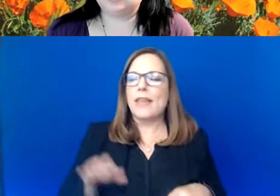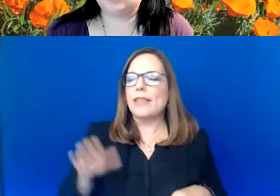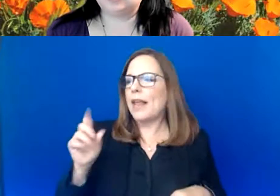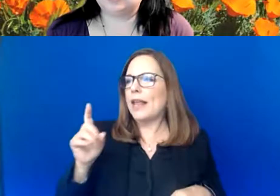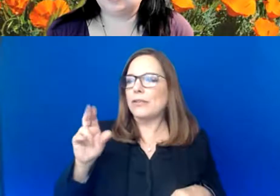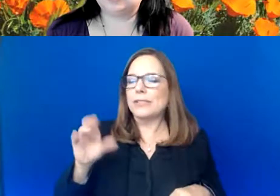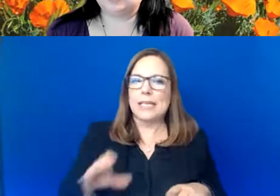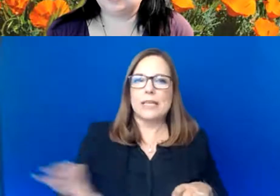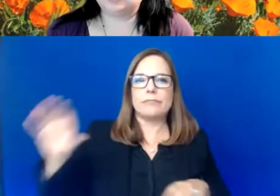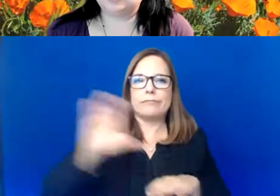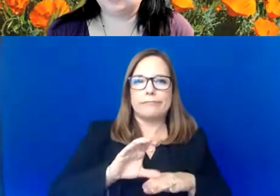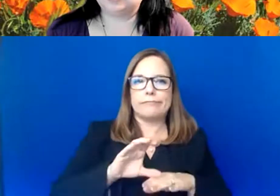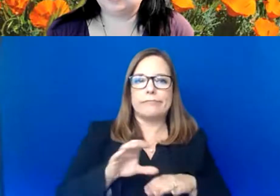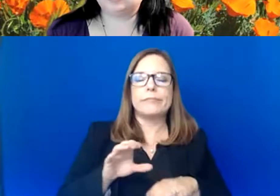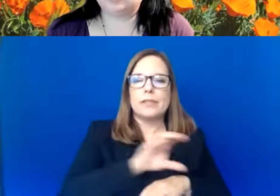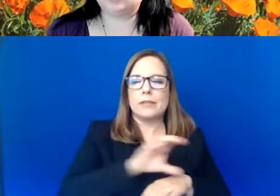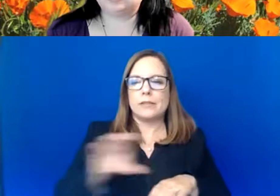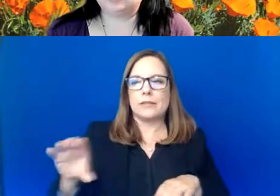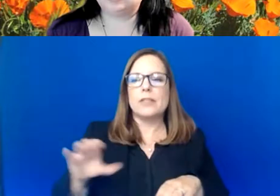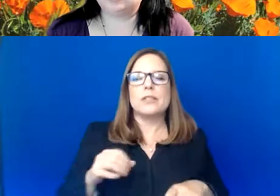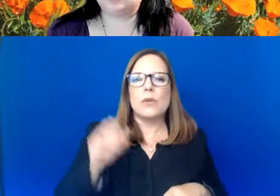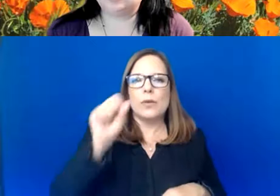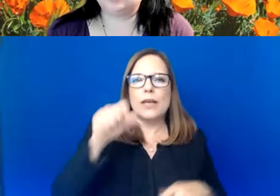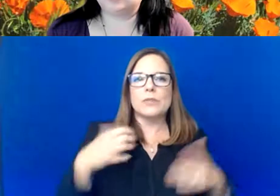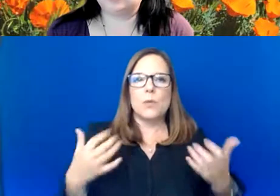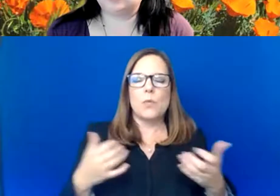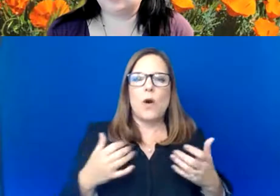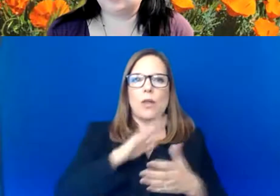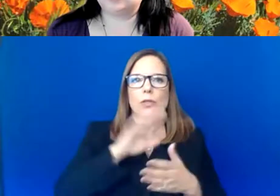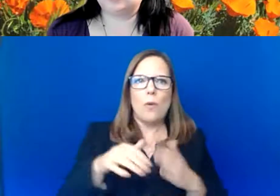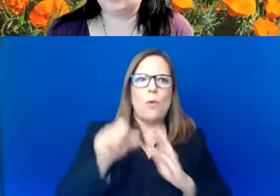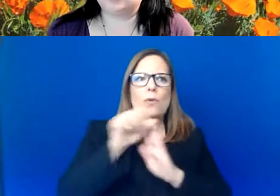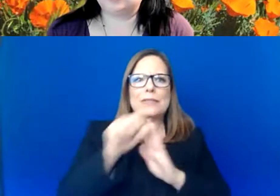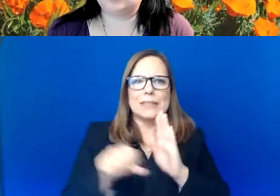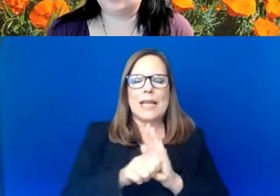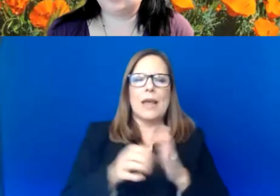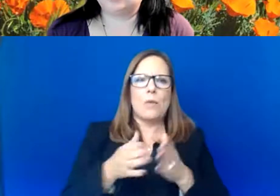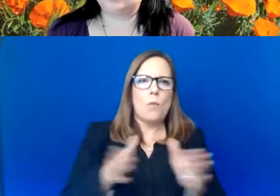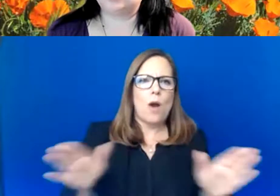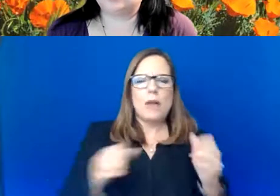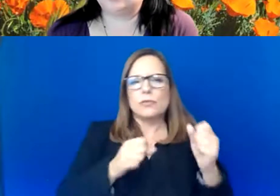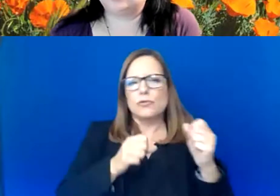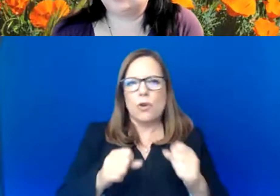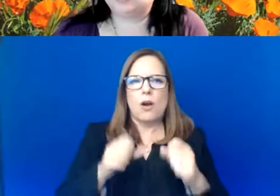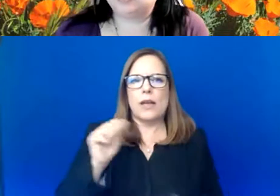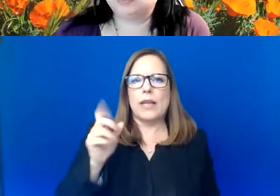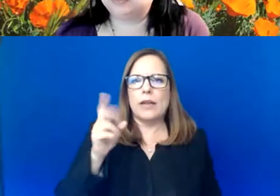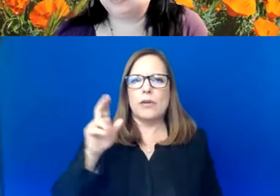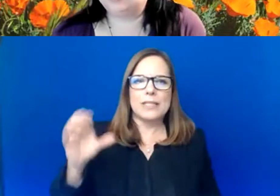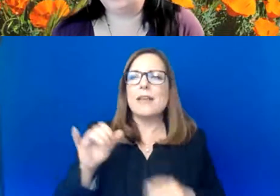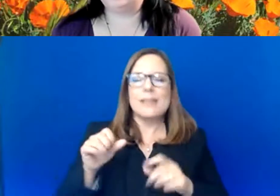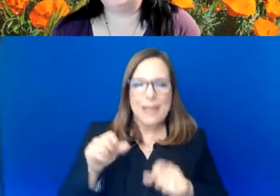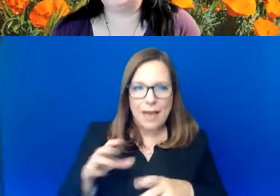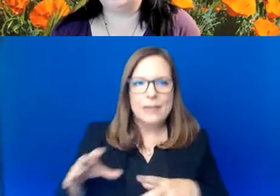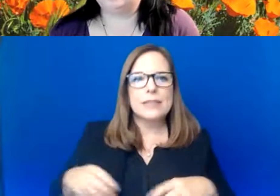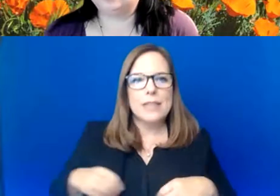it. So absolutely, we want to have a statewide strong ADRC system that can take in referrals, that can take in